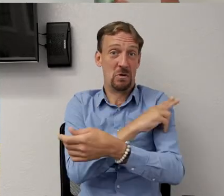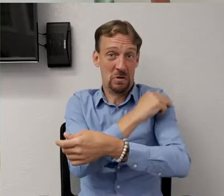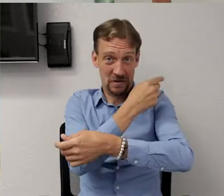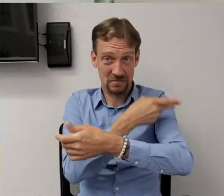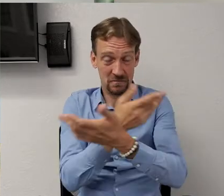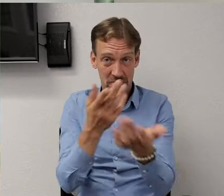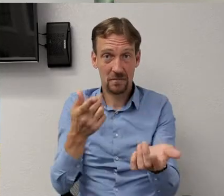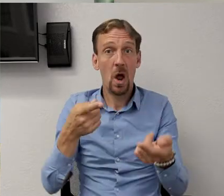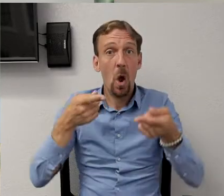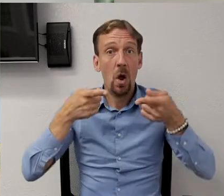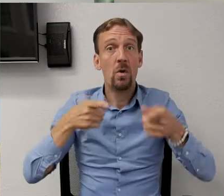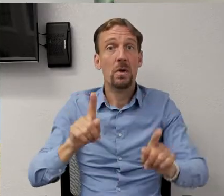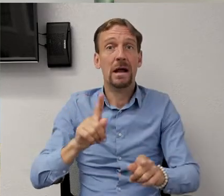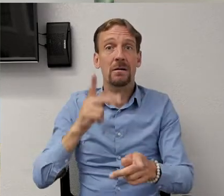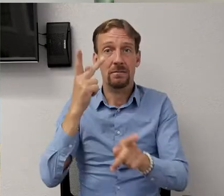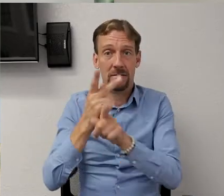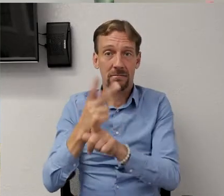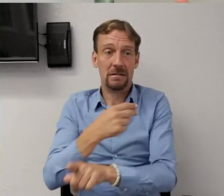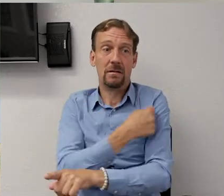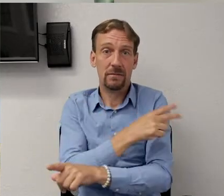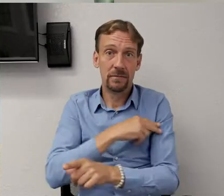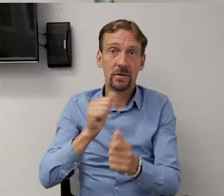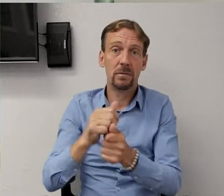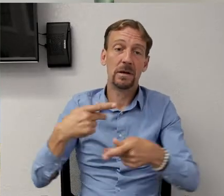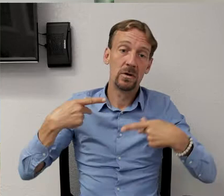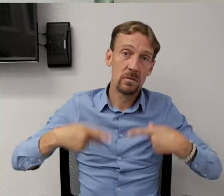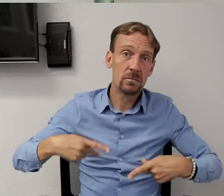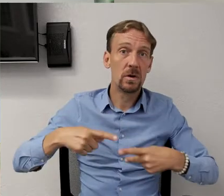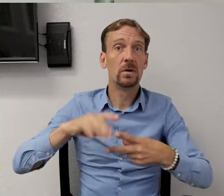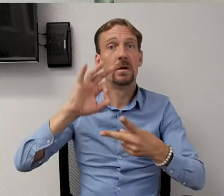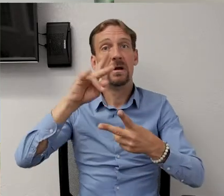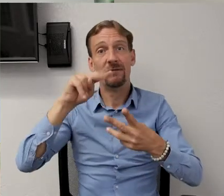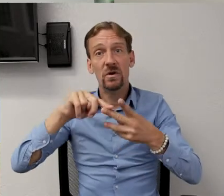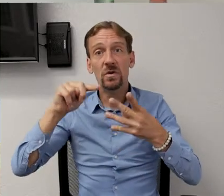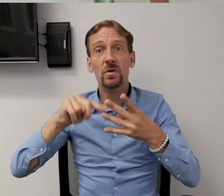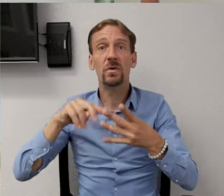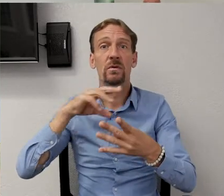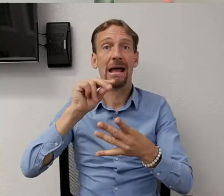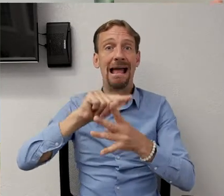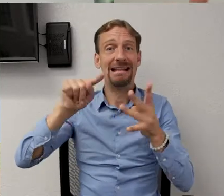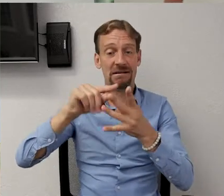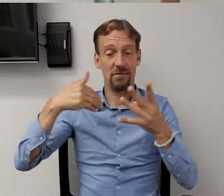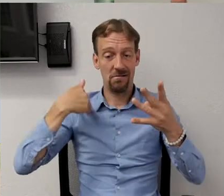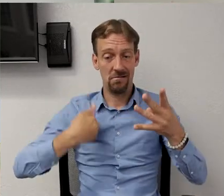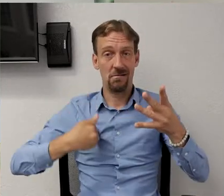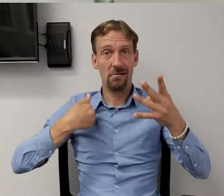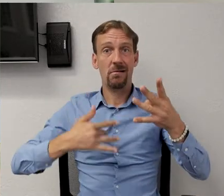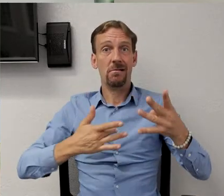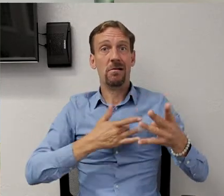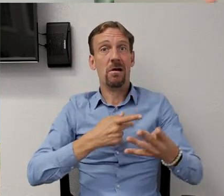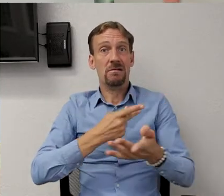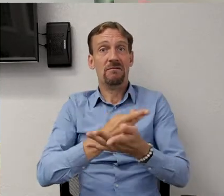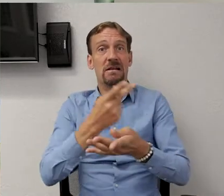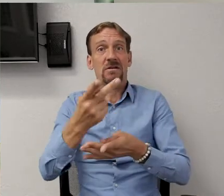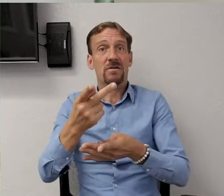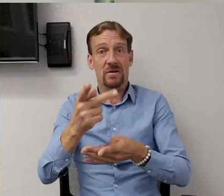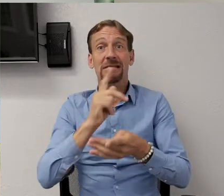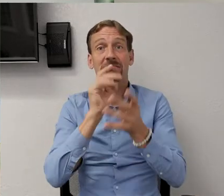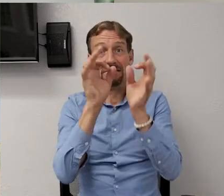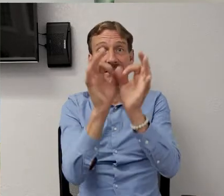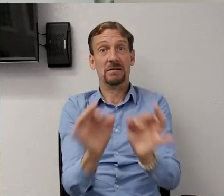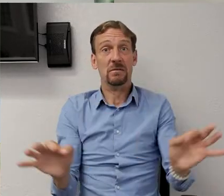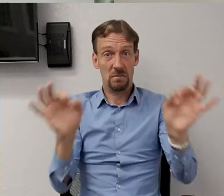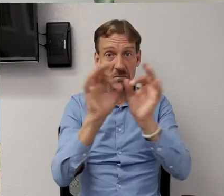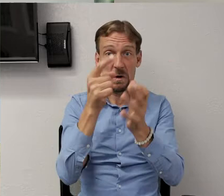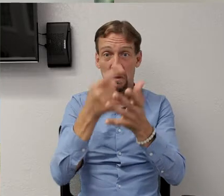While taking care of patients with pneumonia and flu and respiratory conditions and congestive heart failure is a very important part